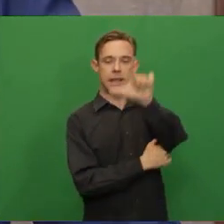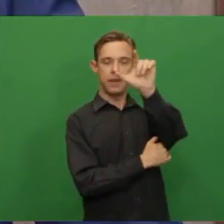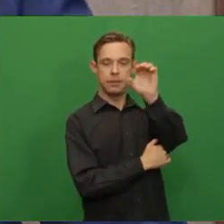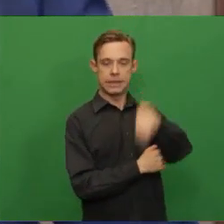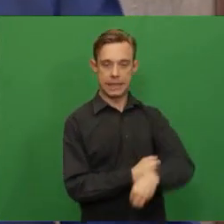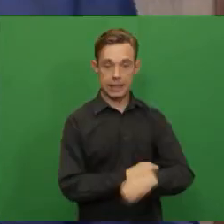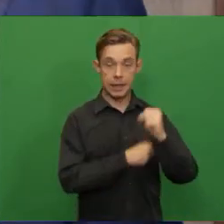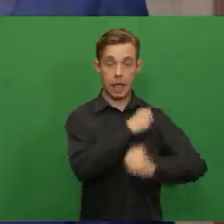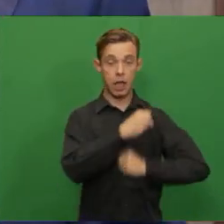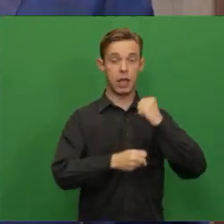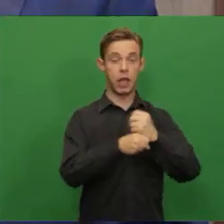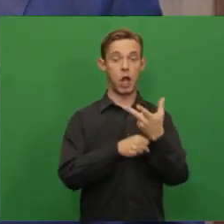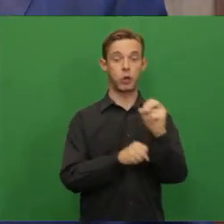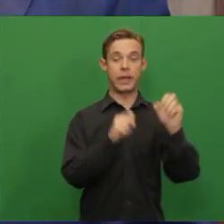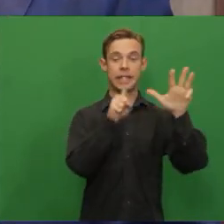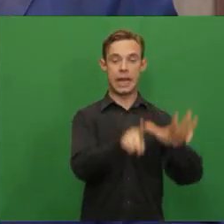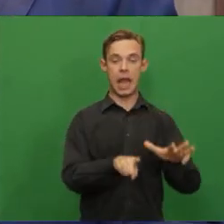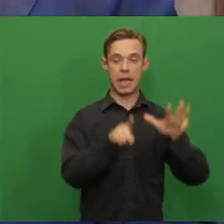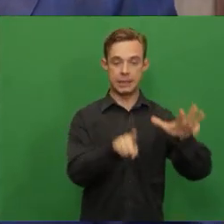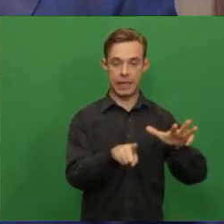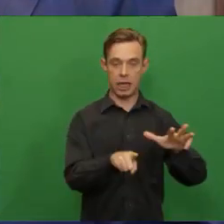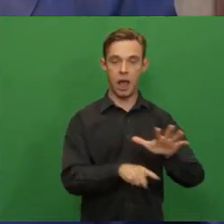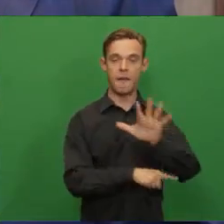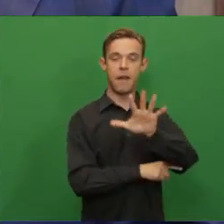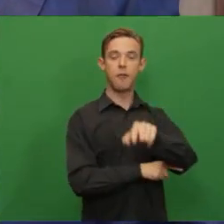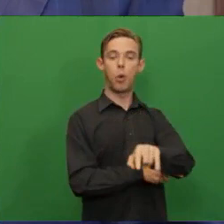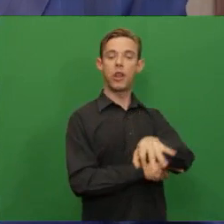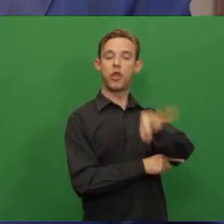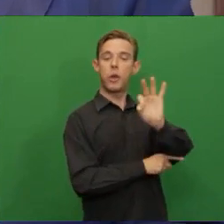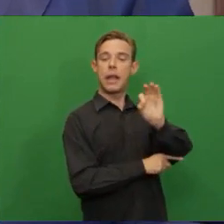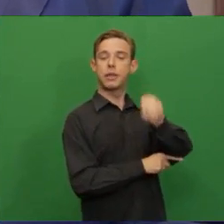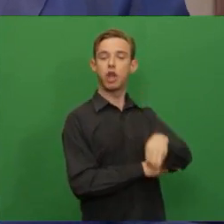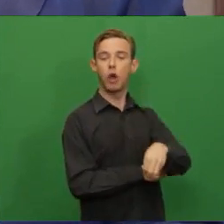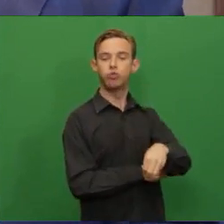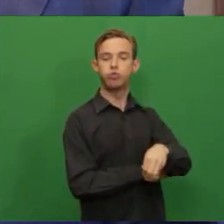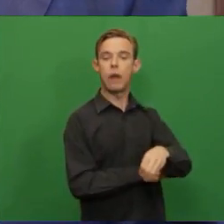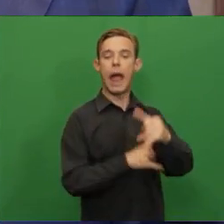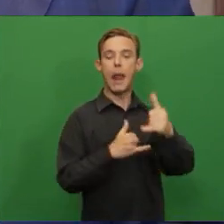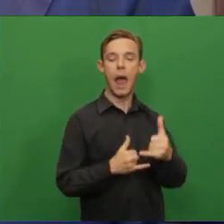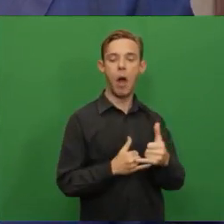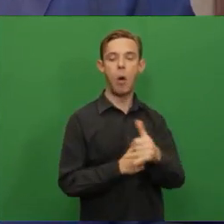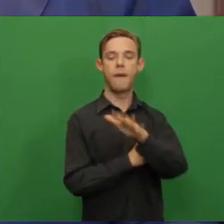unchanged at 5.3% in 2020.